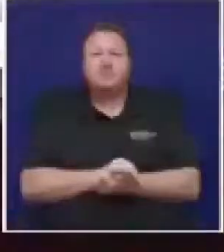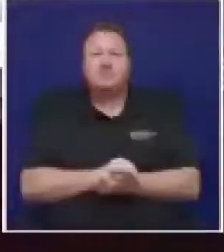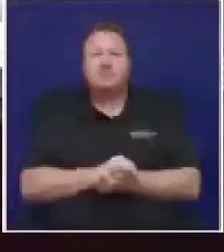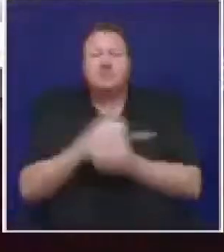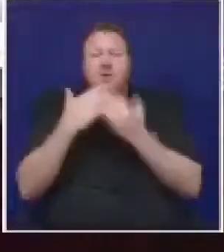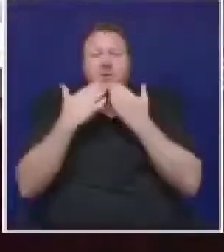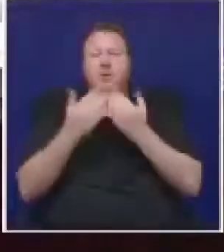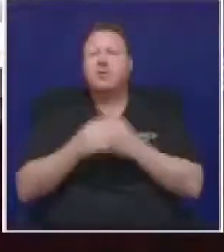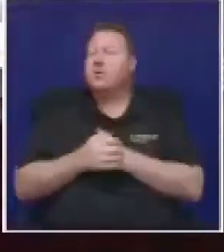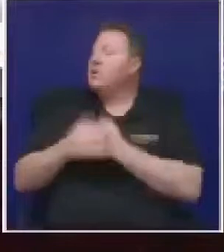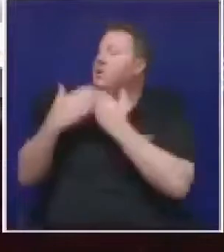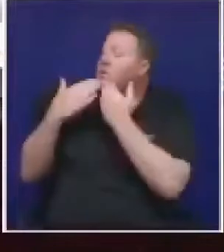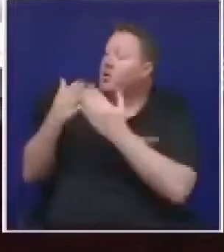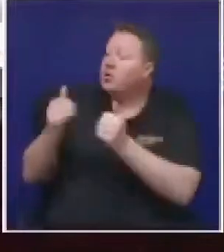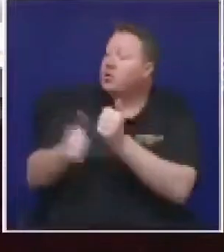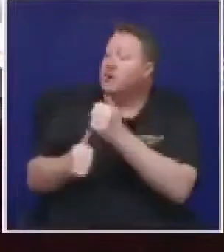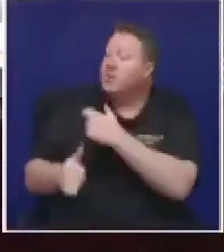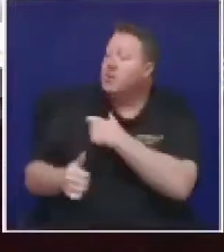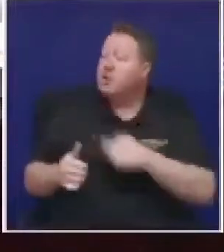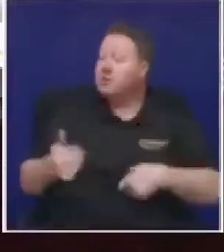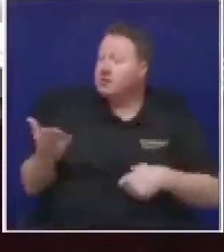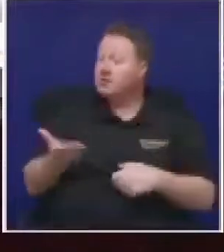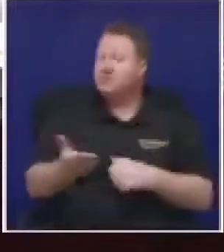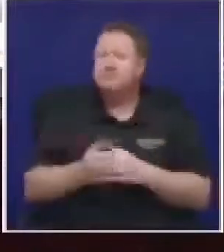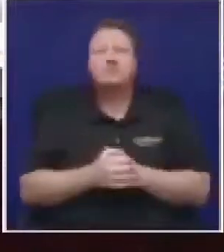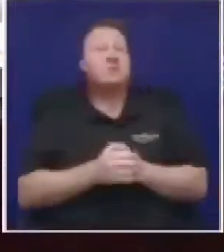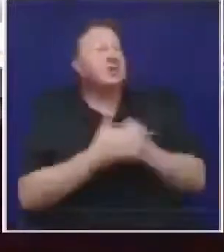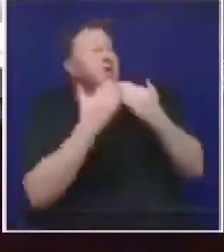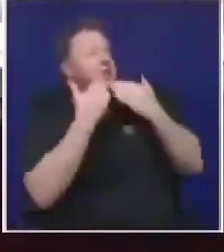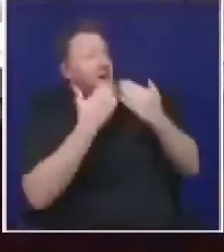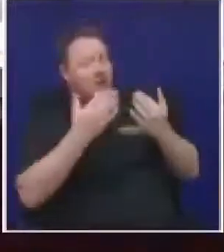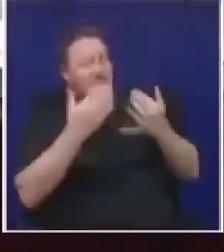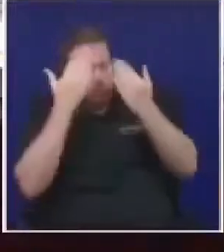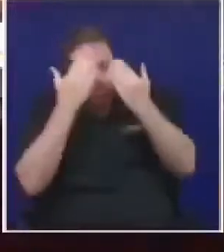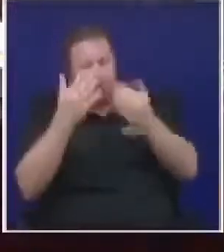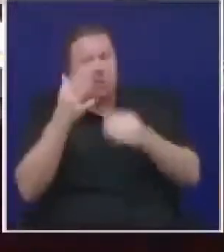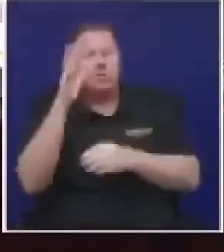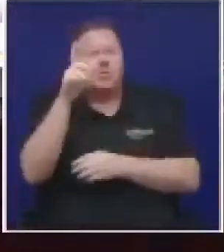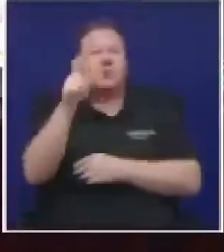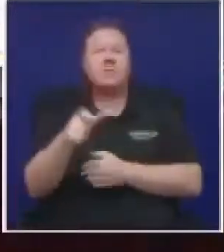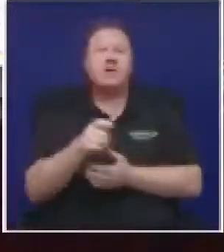Thank you, Deputy President. Thank you, Honorable Speaker.